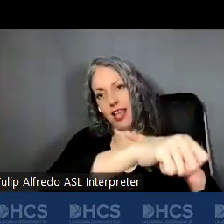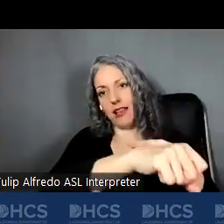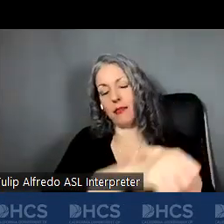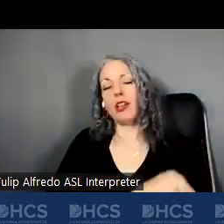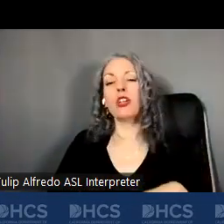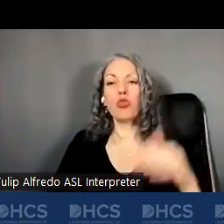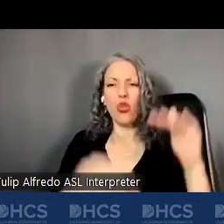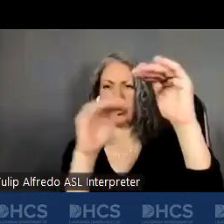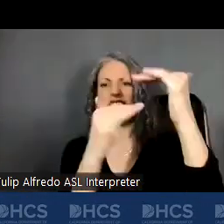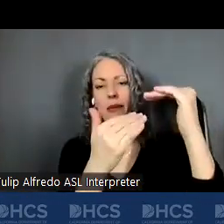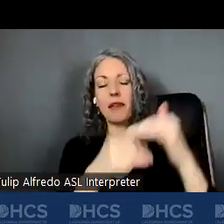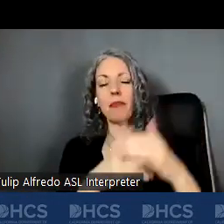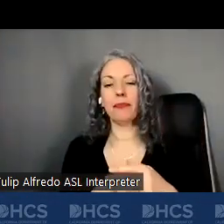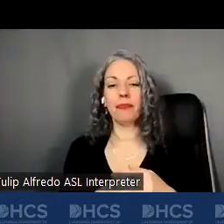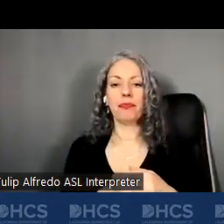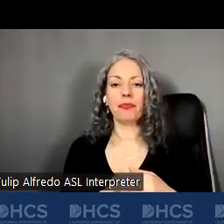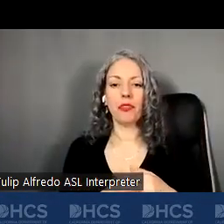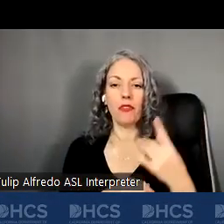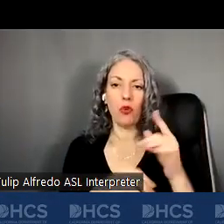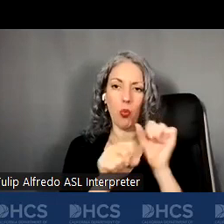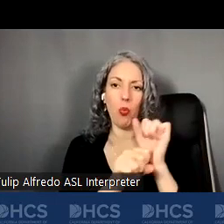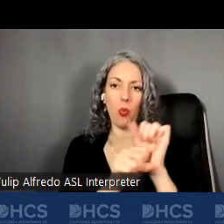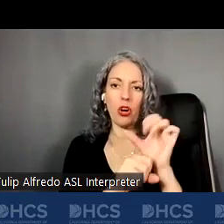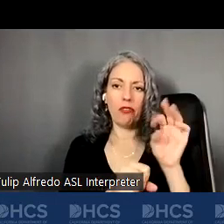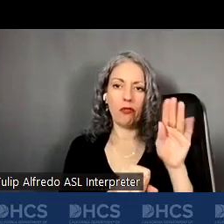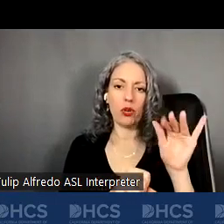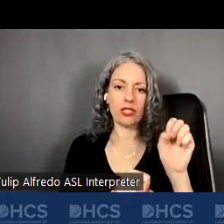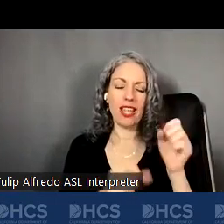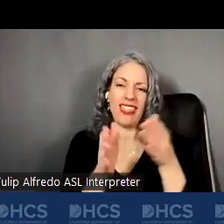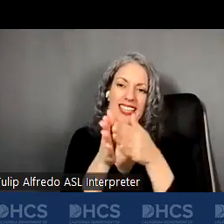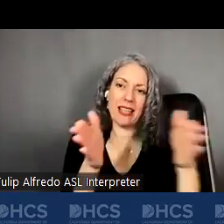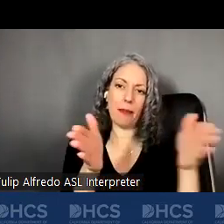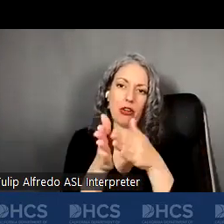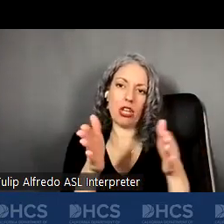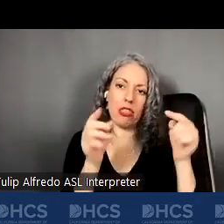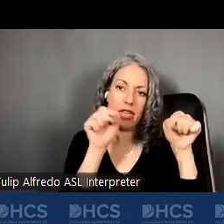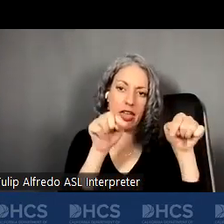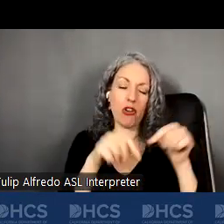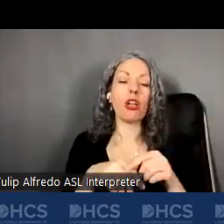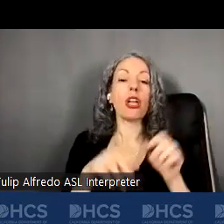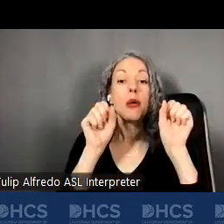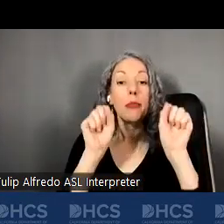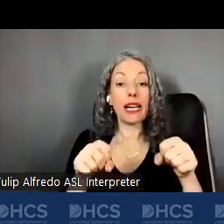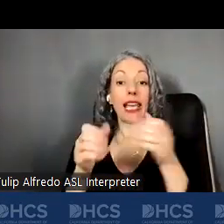limit in terms of workforce and the time period there, but it can span